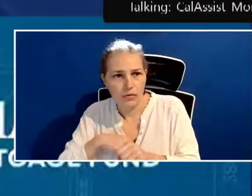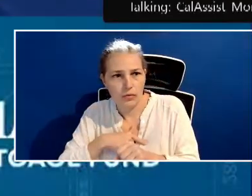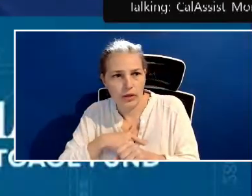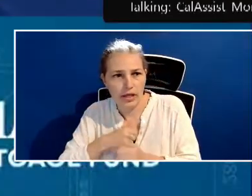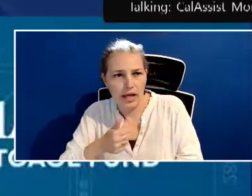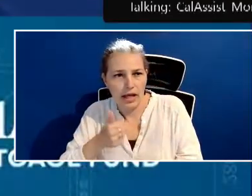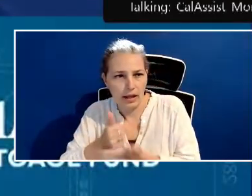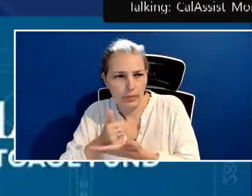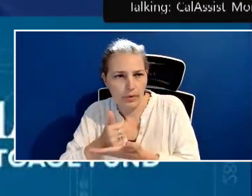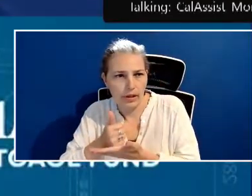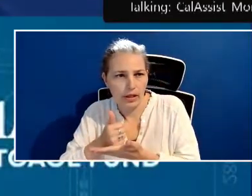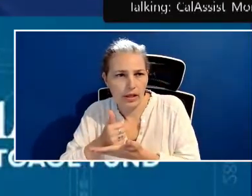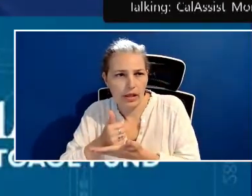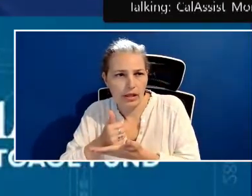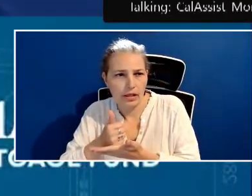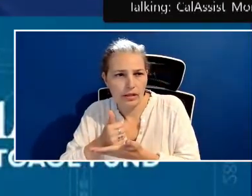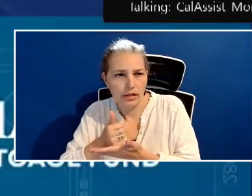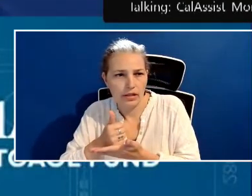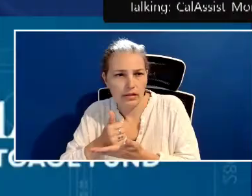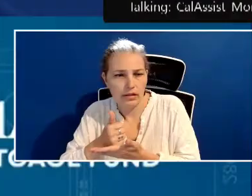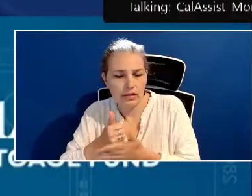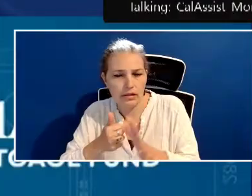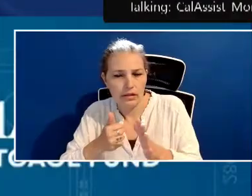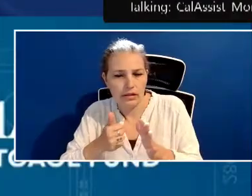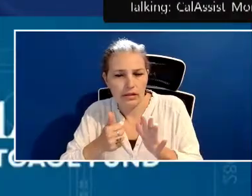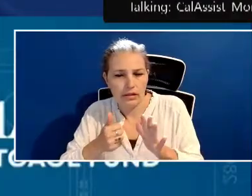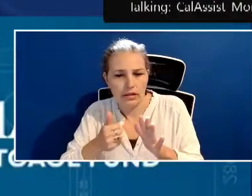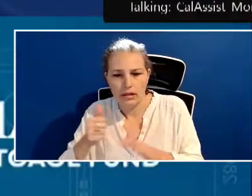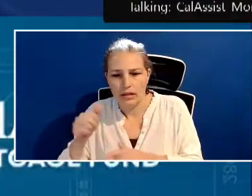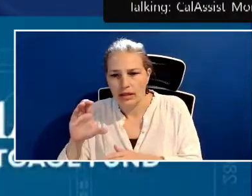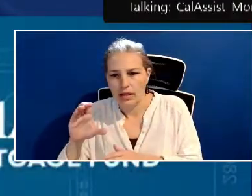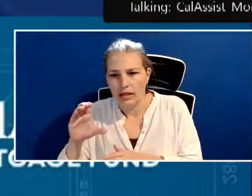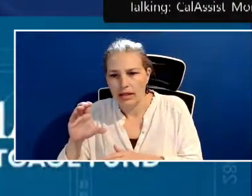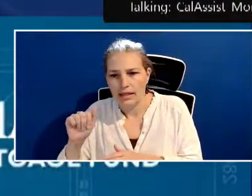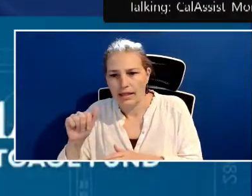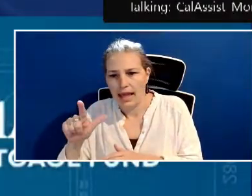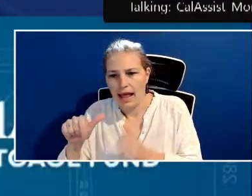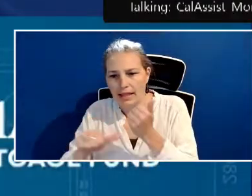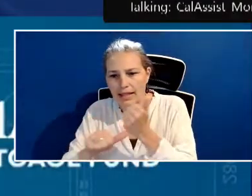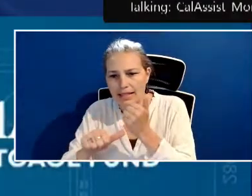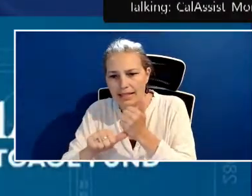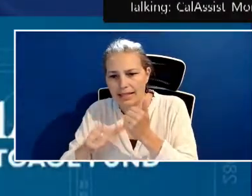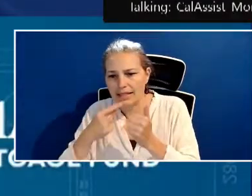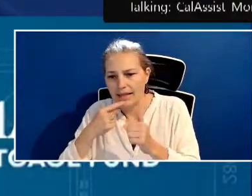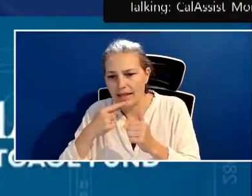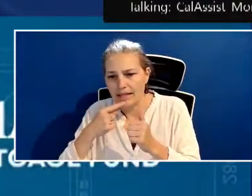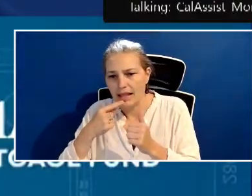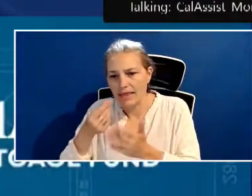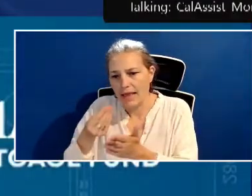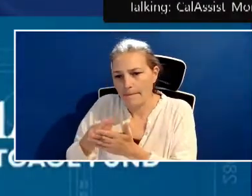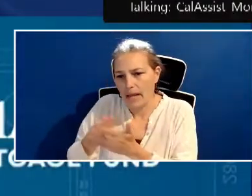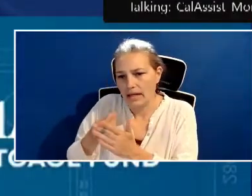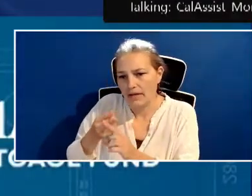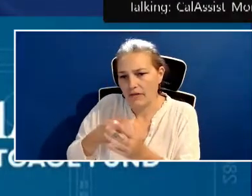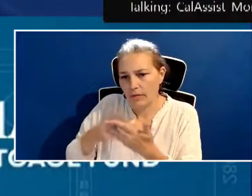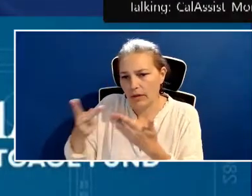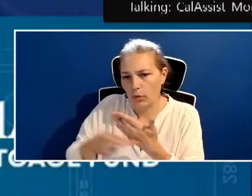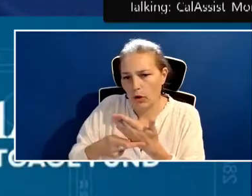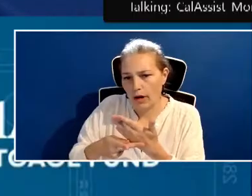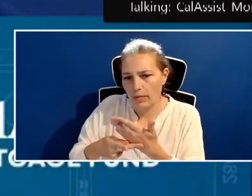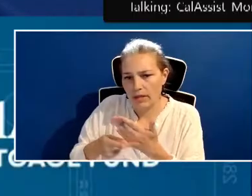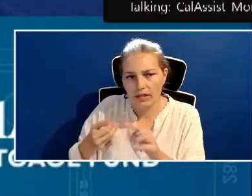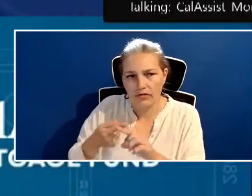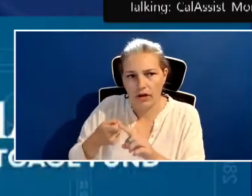This program really only can, sorry, let me back up. The funds for this program came from the national